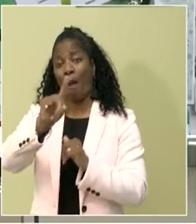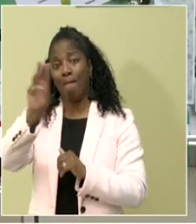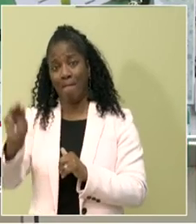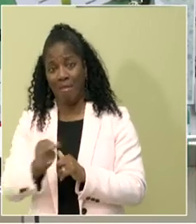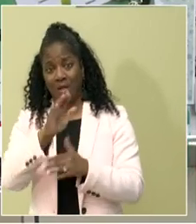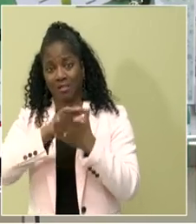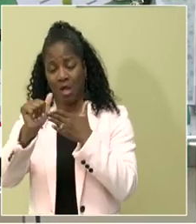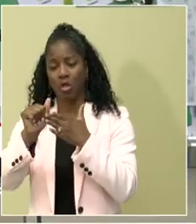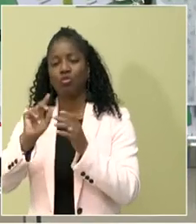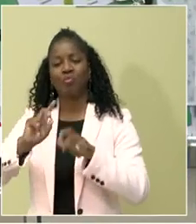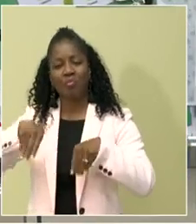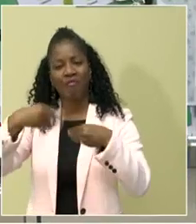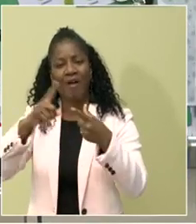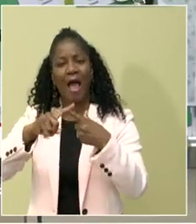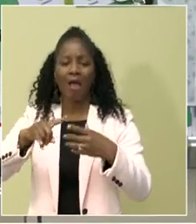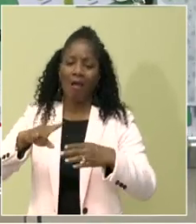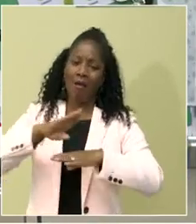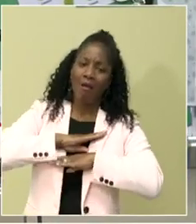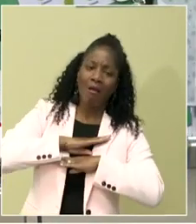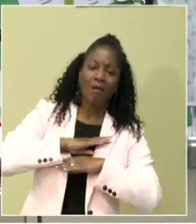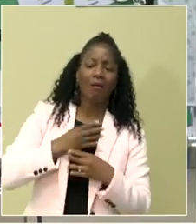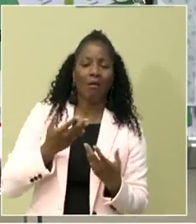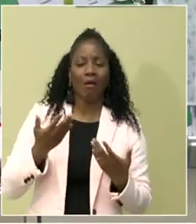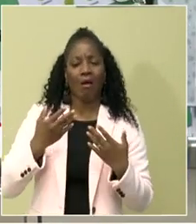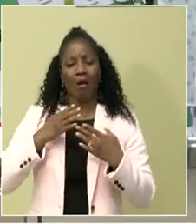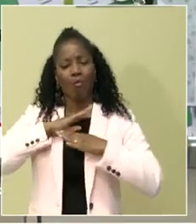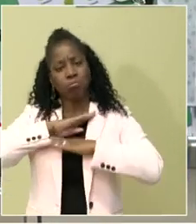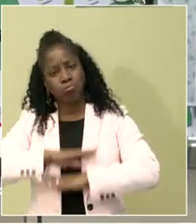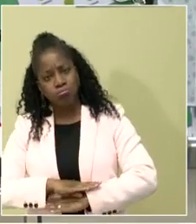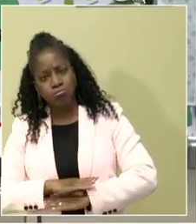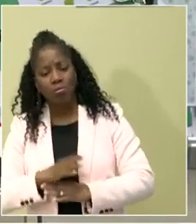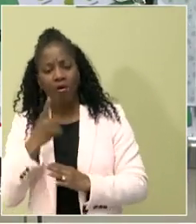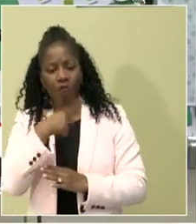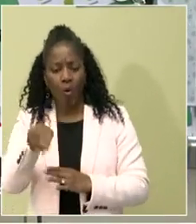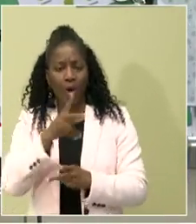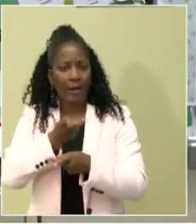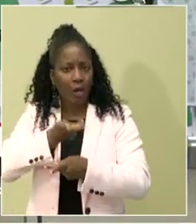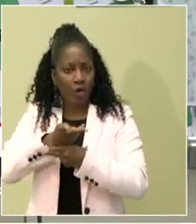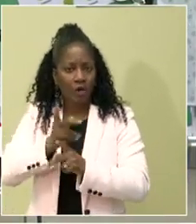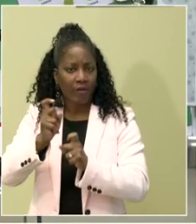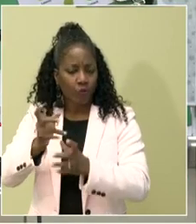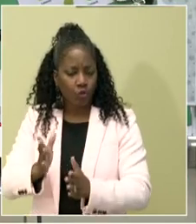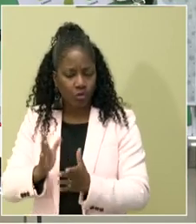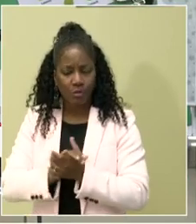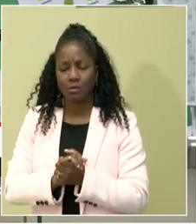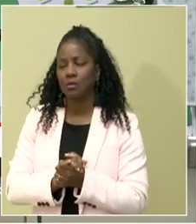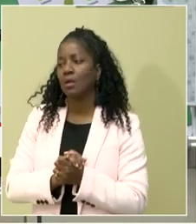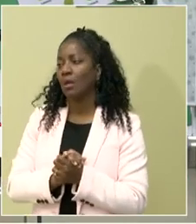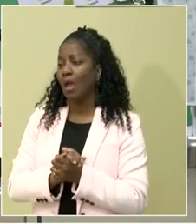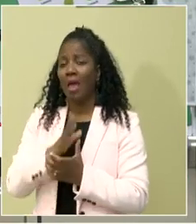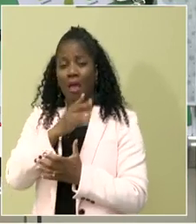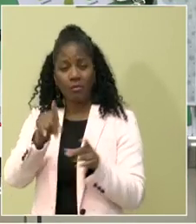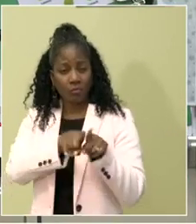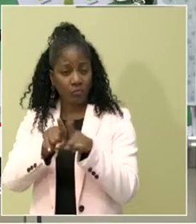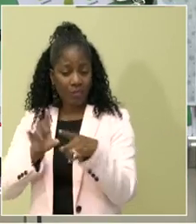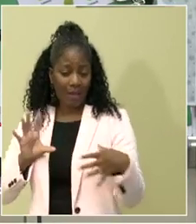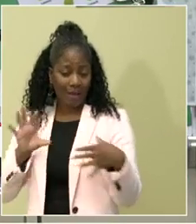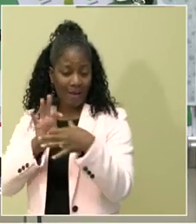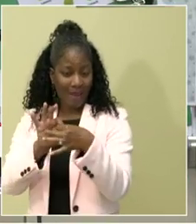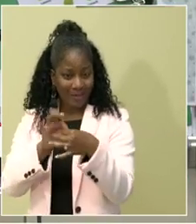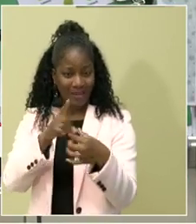providing respite for caregivers, on providing some financial support for caregivers, and connecting caregivers with each